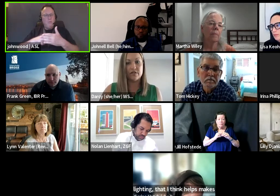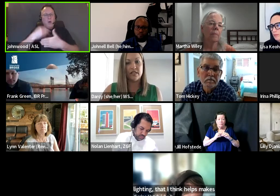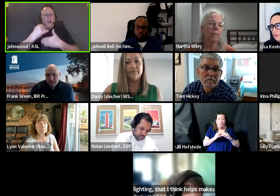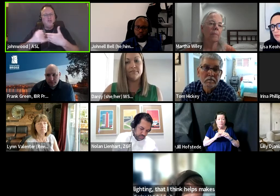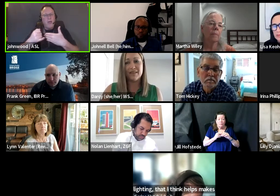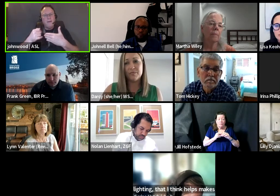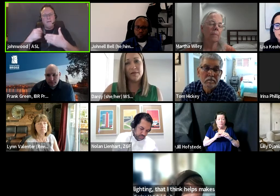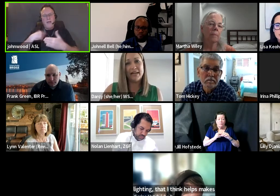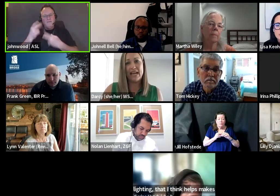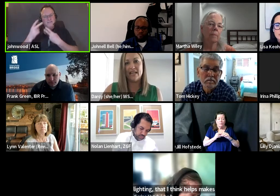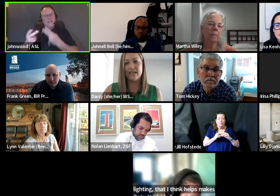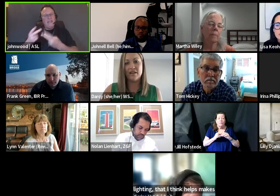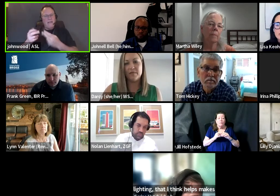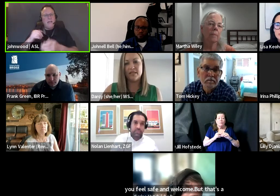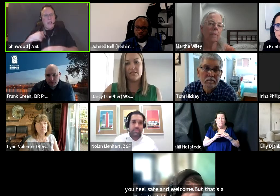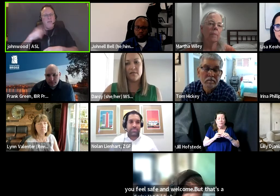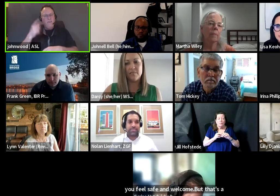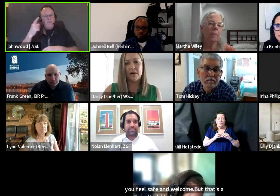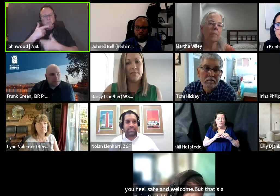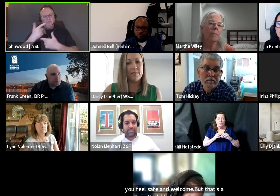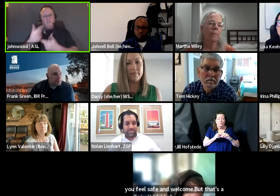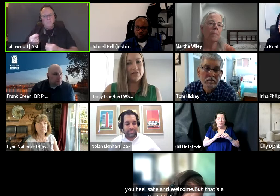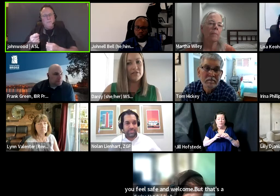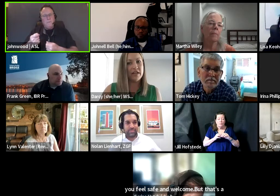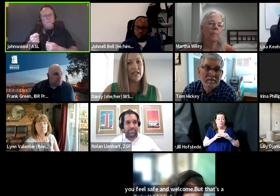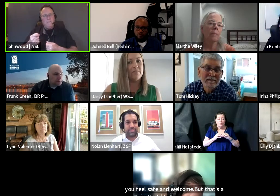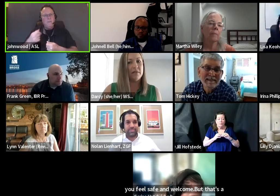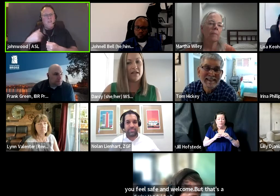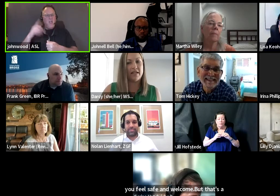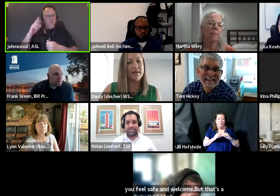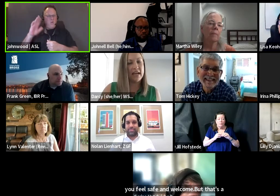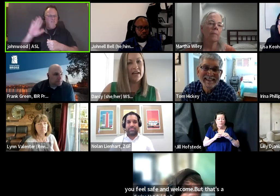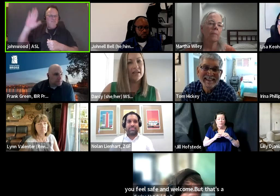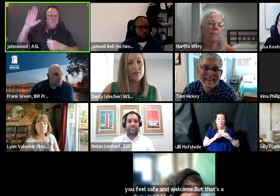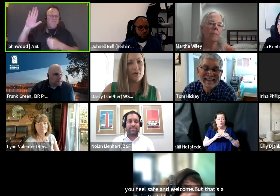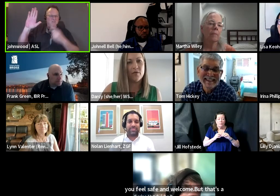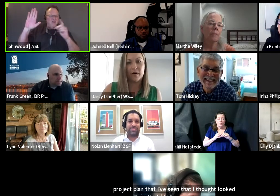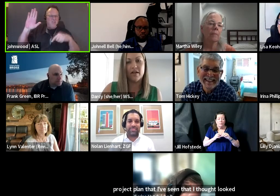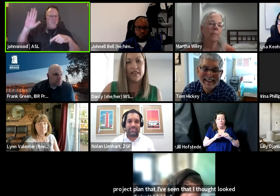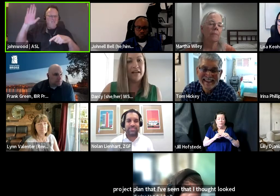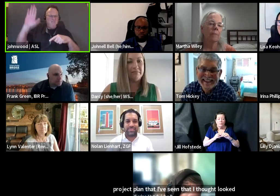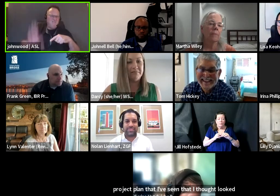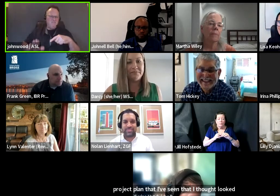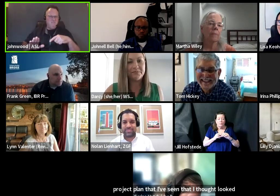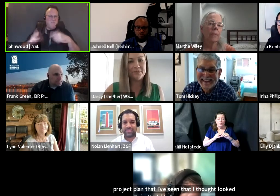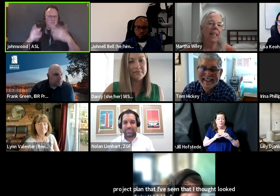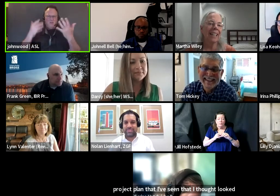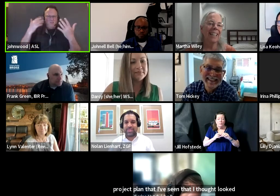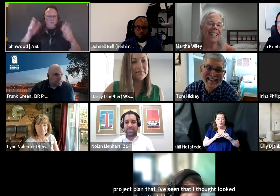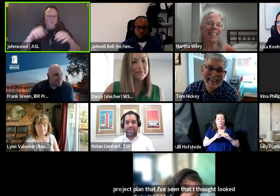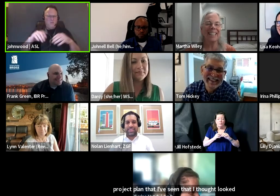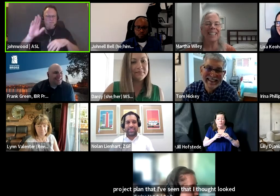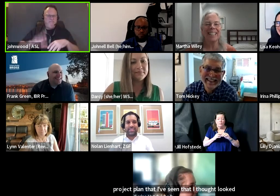very interesting. And I would put my hand down, but there's some pop-up on my screen blocking my hand, so I'll work on that.